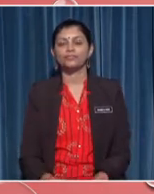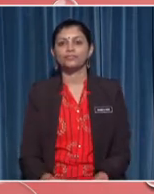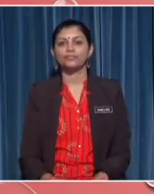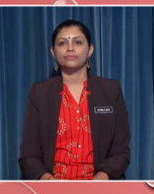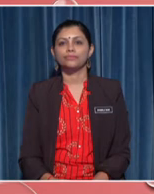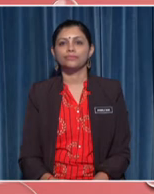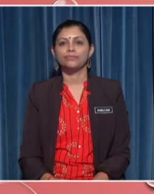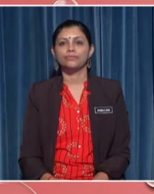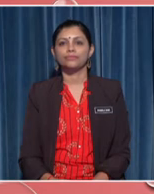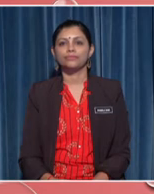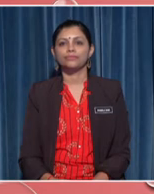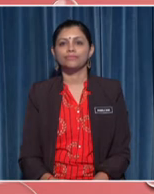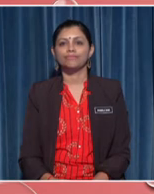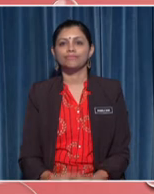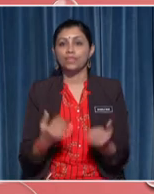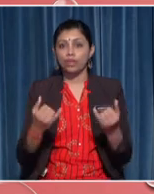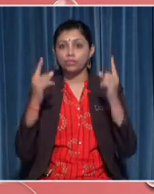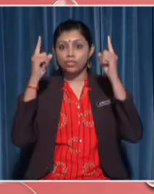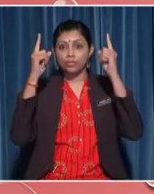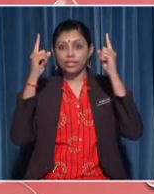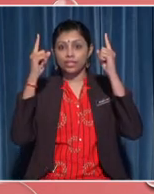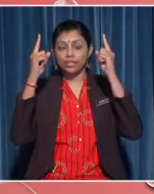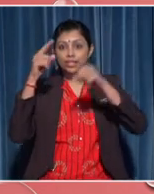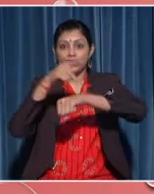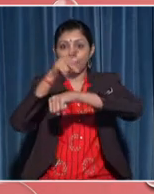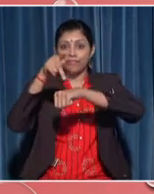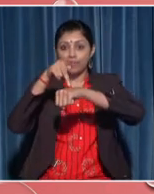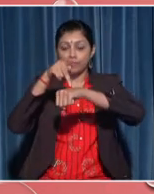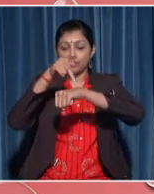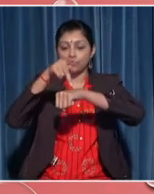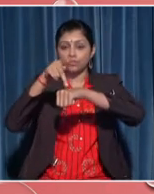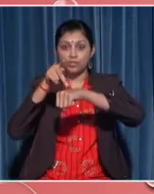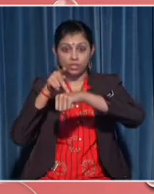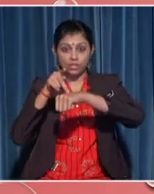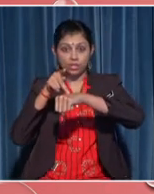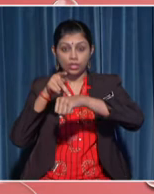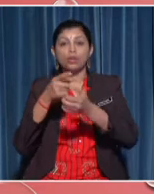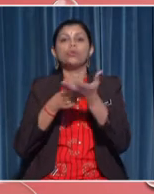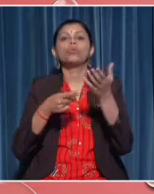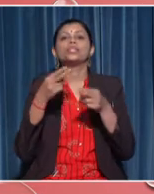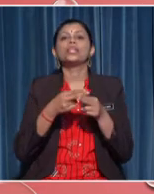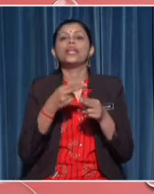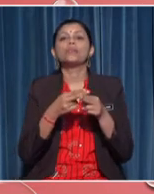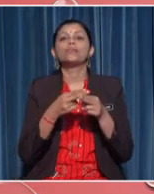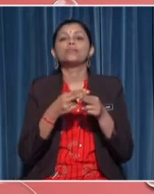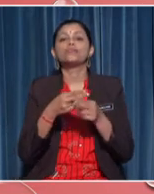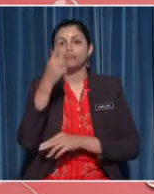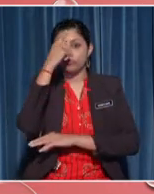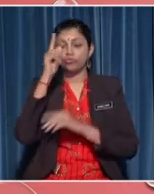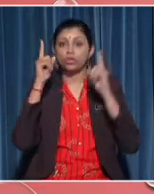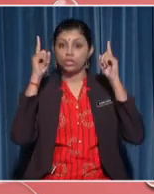are looking at it from the Philippines. Great! The Philippines currency